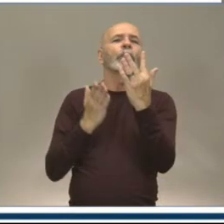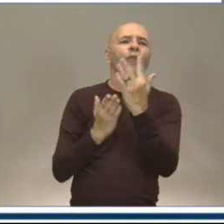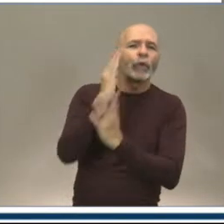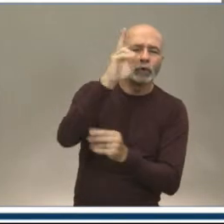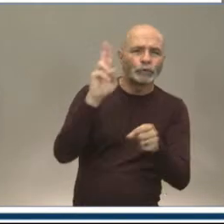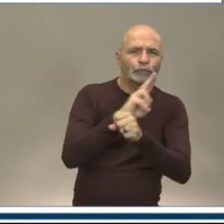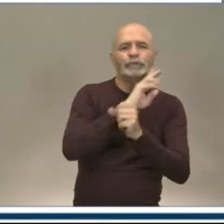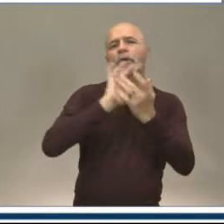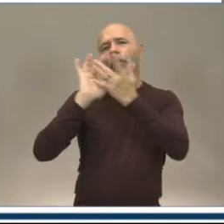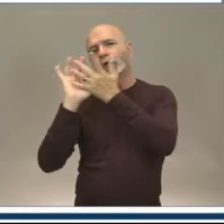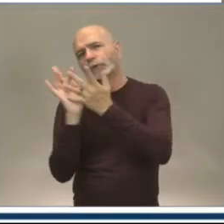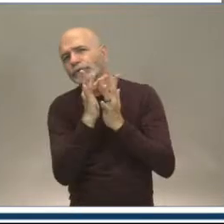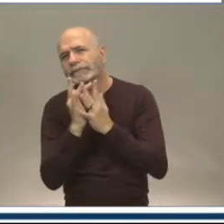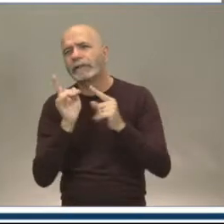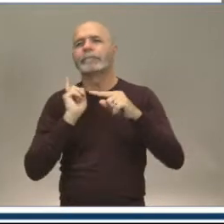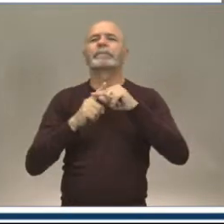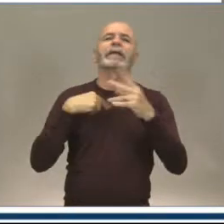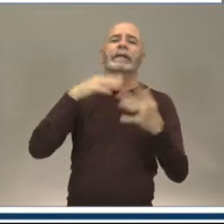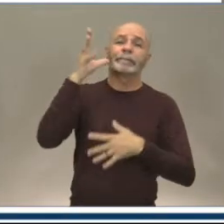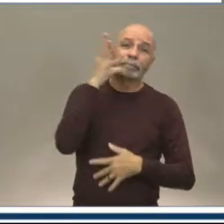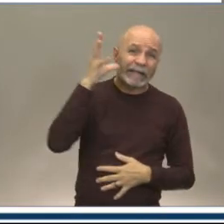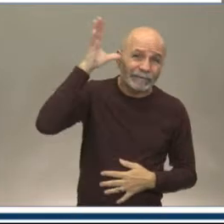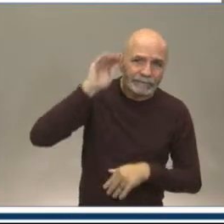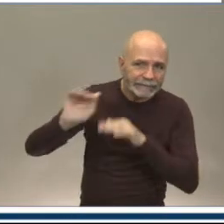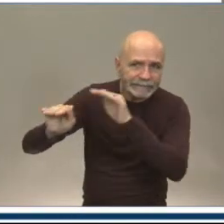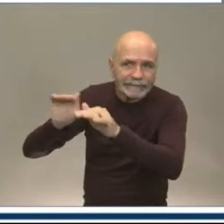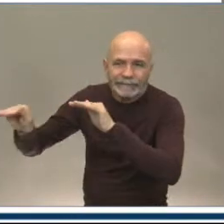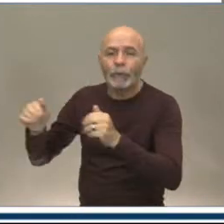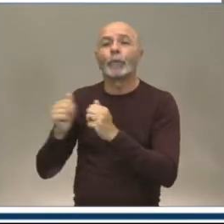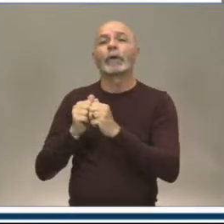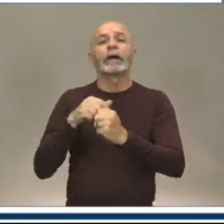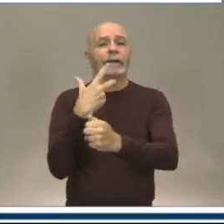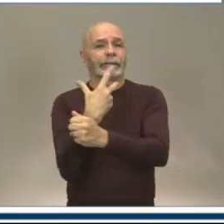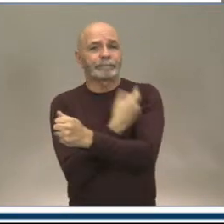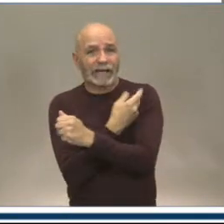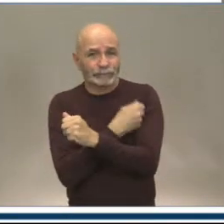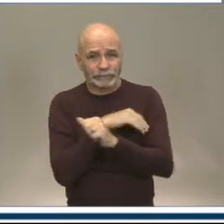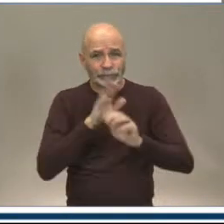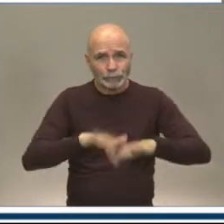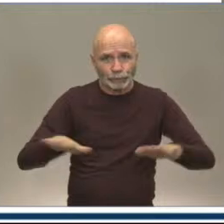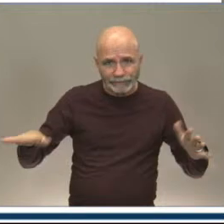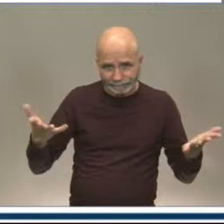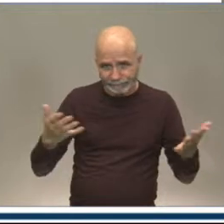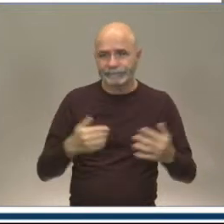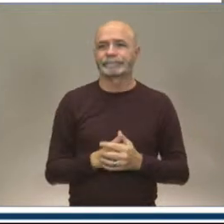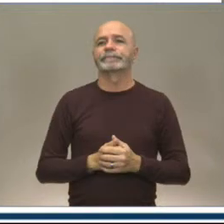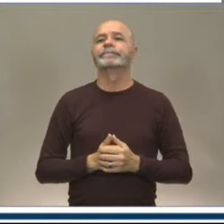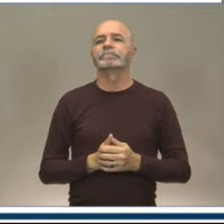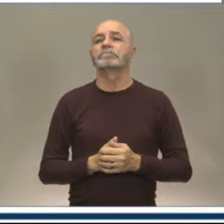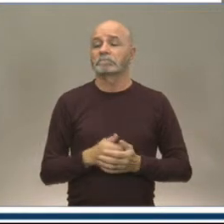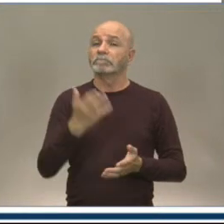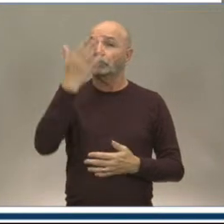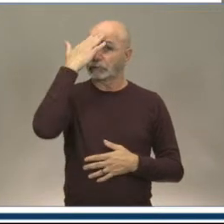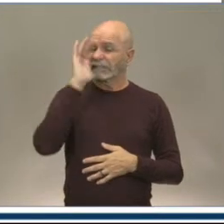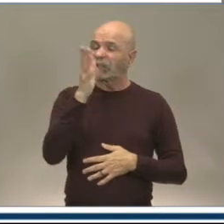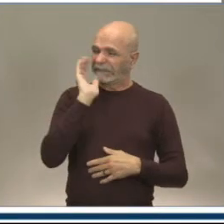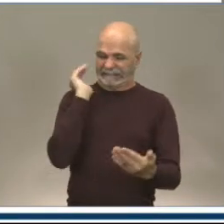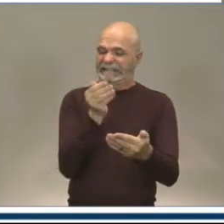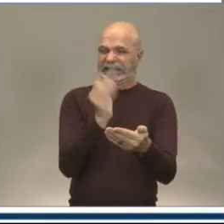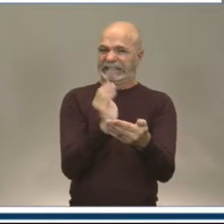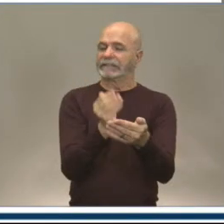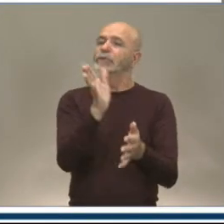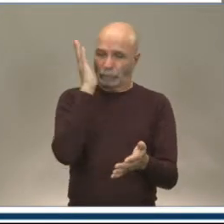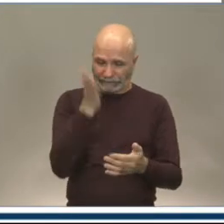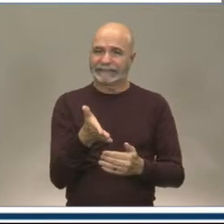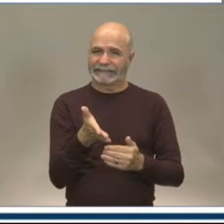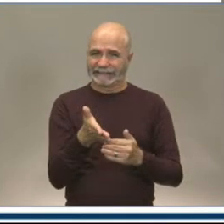let parents and caregivers know that when they can start making their appointments. But we know we're going to get vaccine very soon. We're